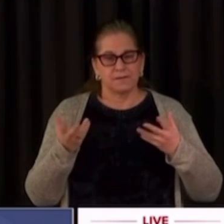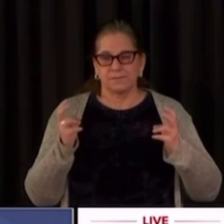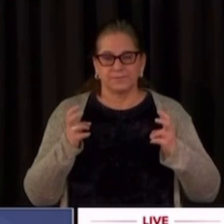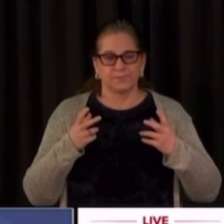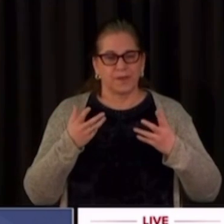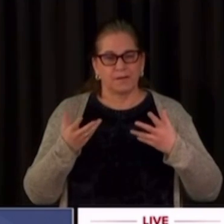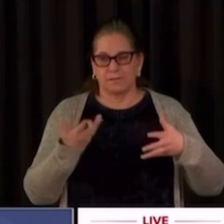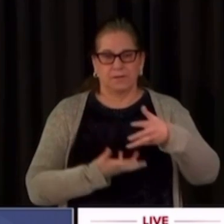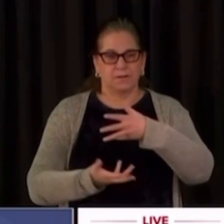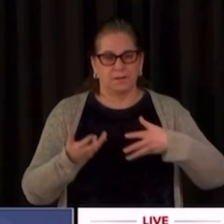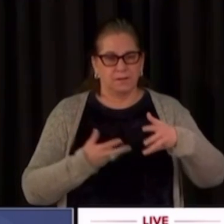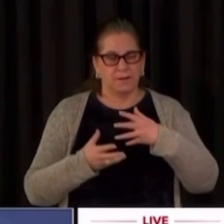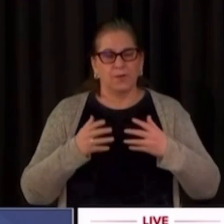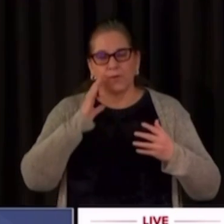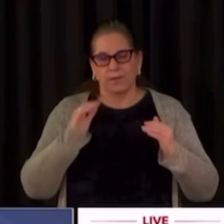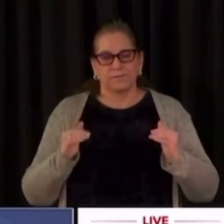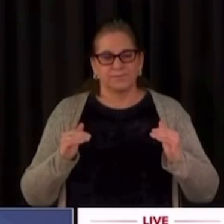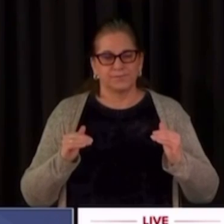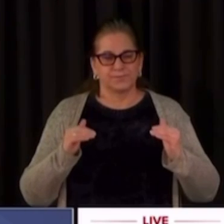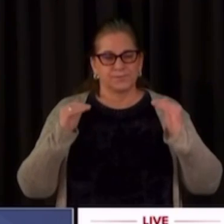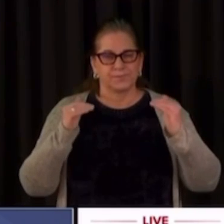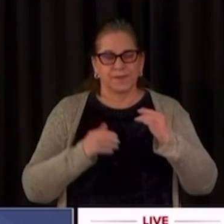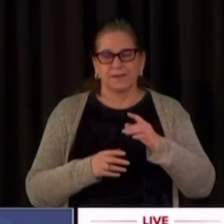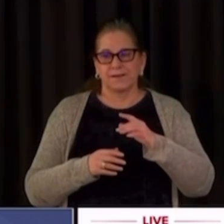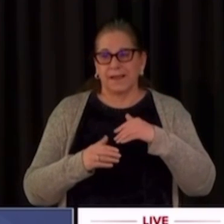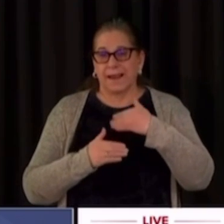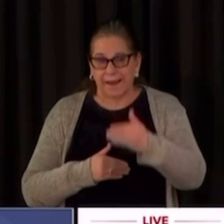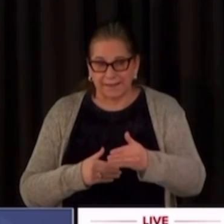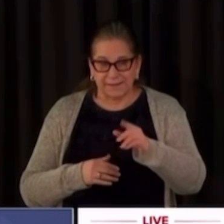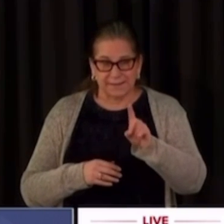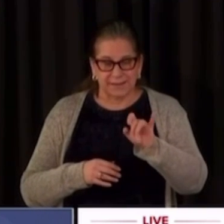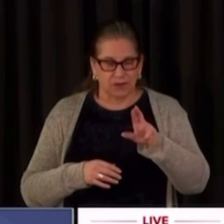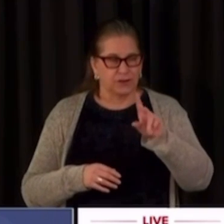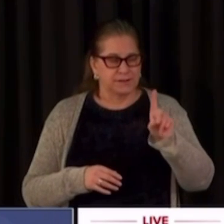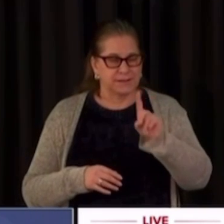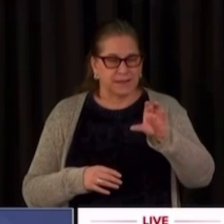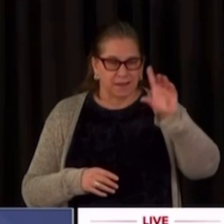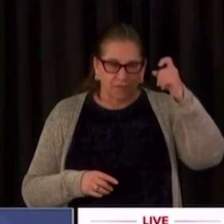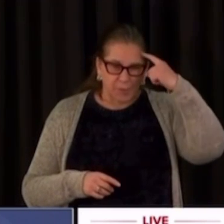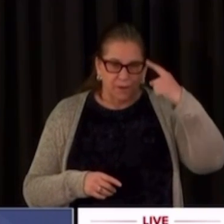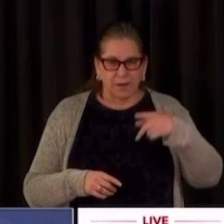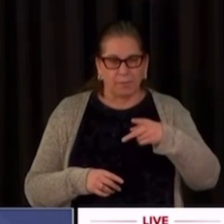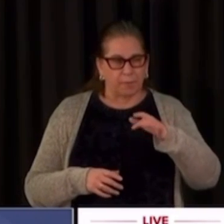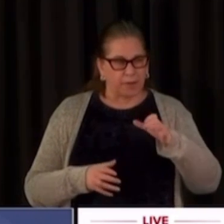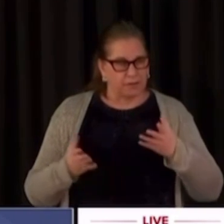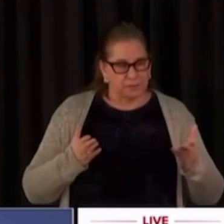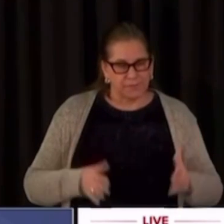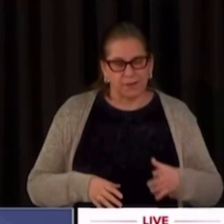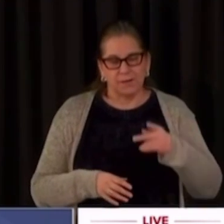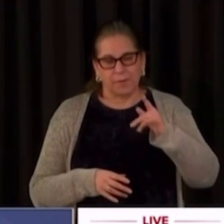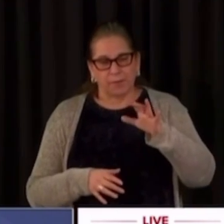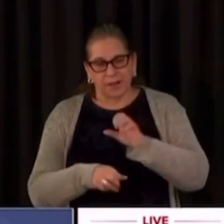agencies, essential employees of public utilities, essential employees in non-governmental health, human, and social services